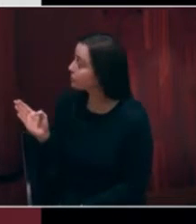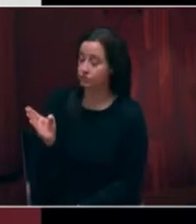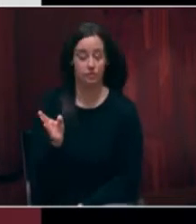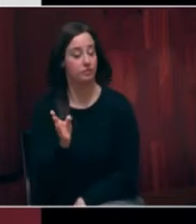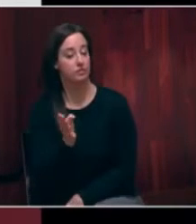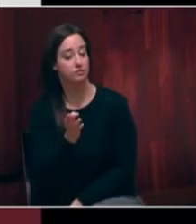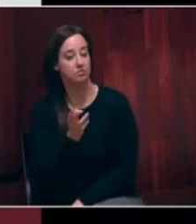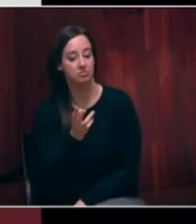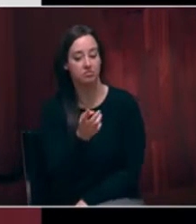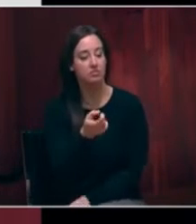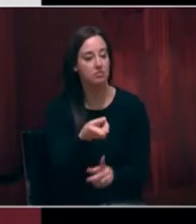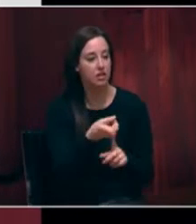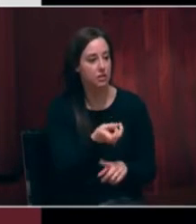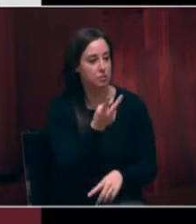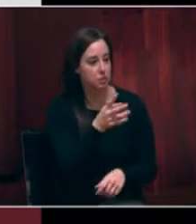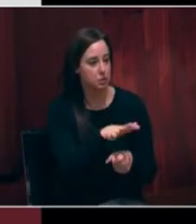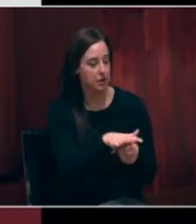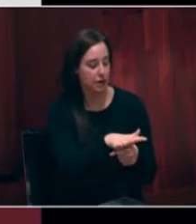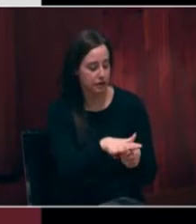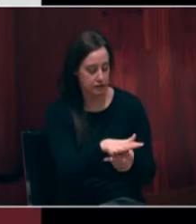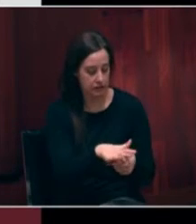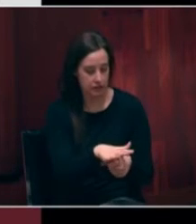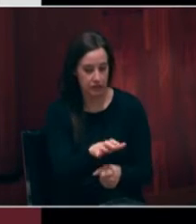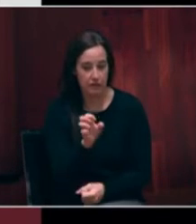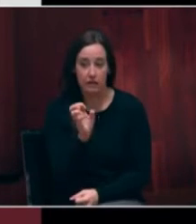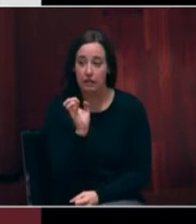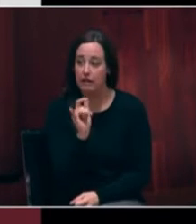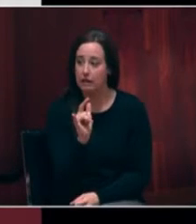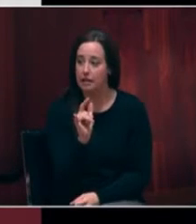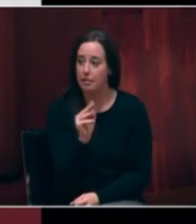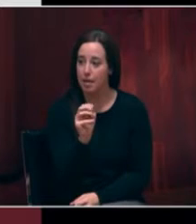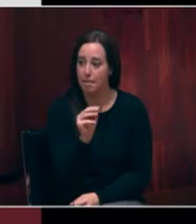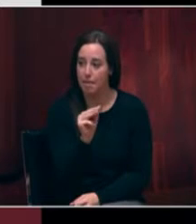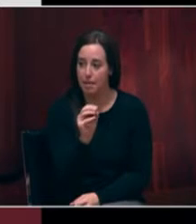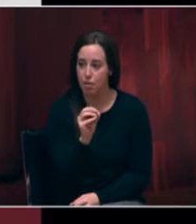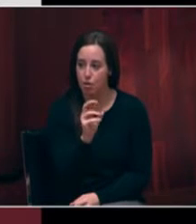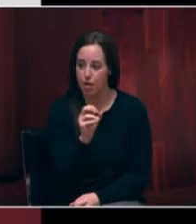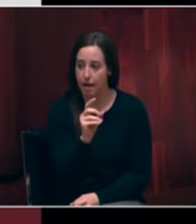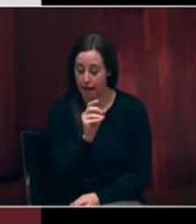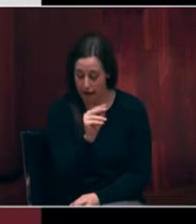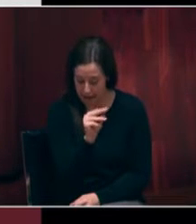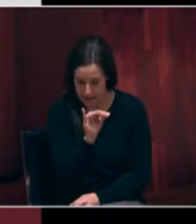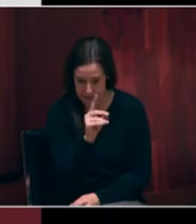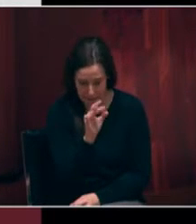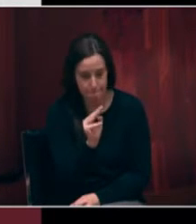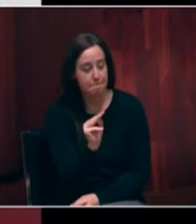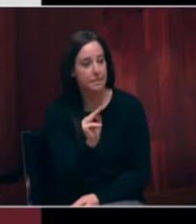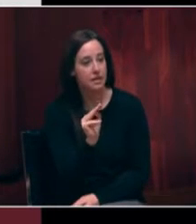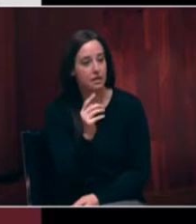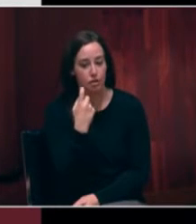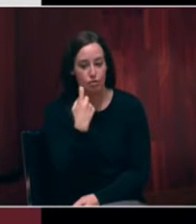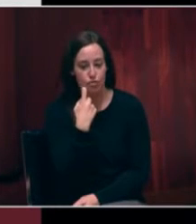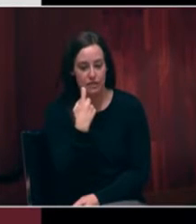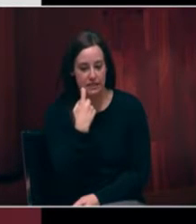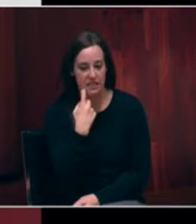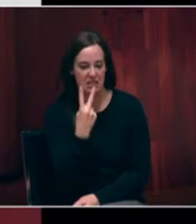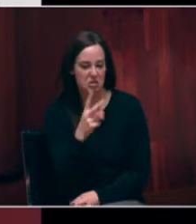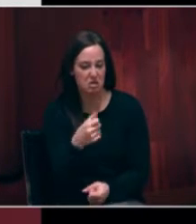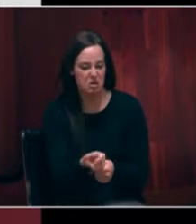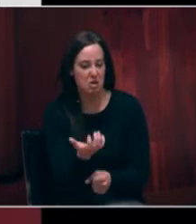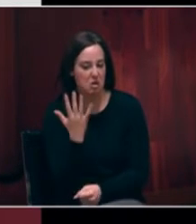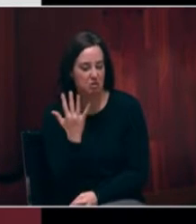really. The email memorandum that was done several years ago by OMB and NARA required us to